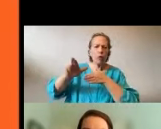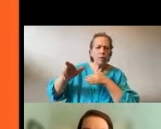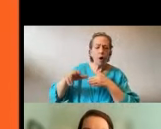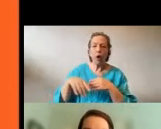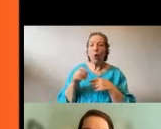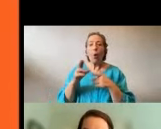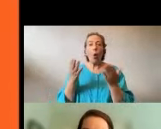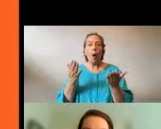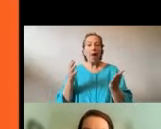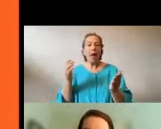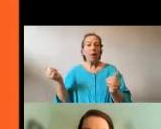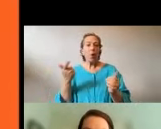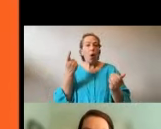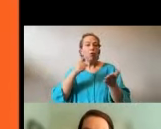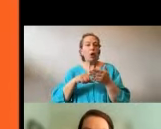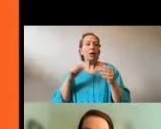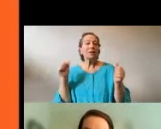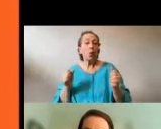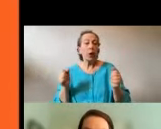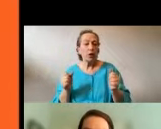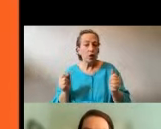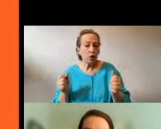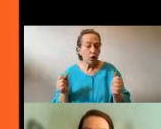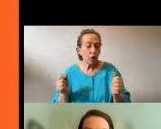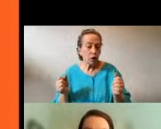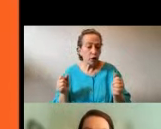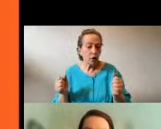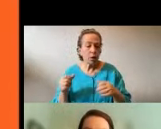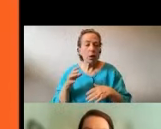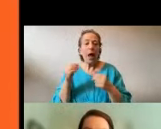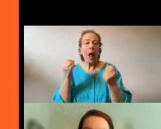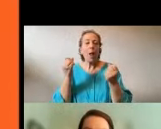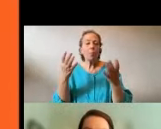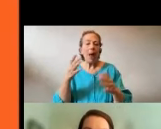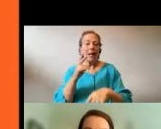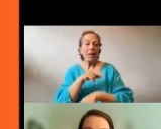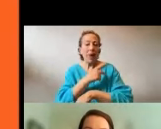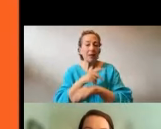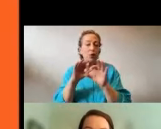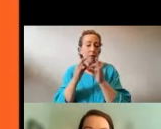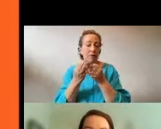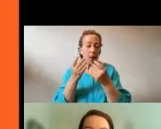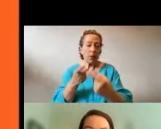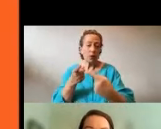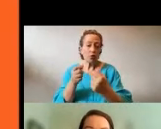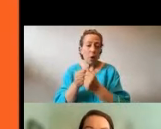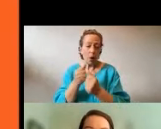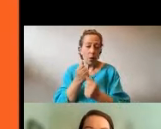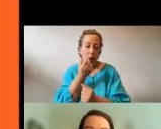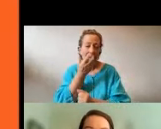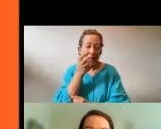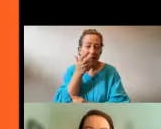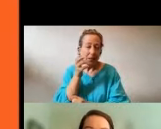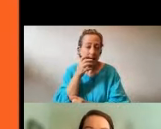time, and we're seeing a lot of patient families have trouble with heat. On the client